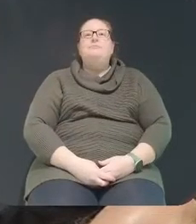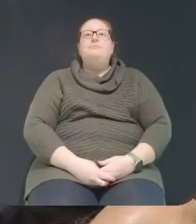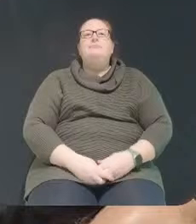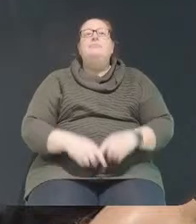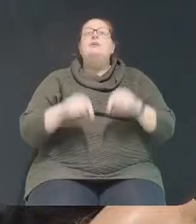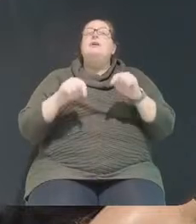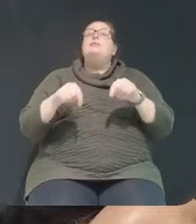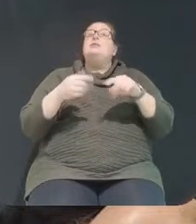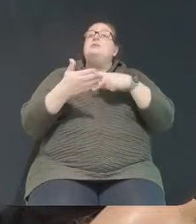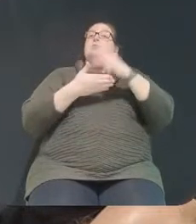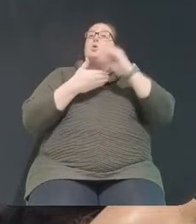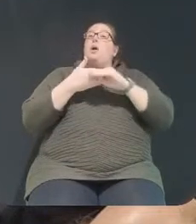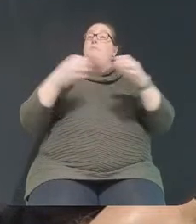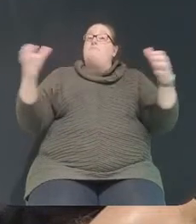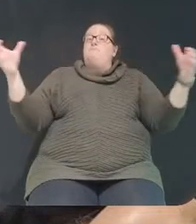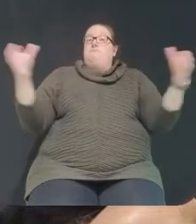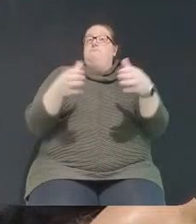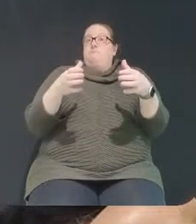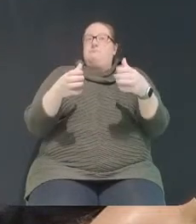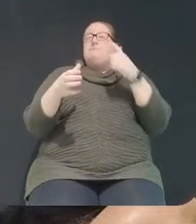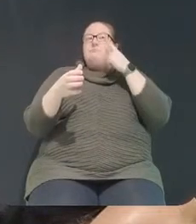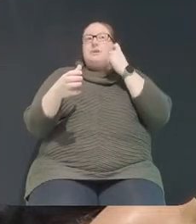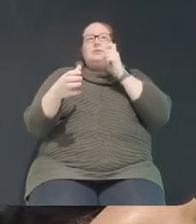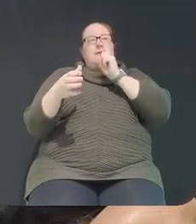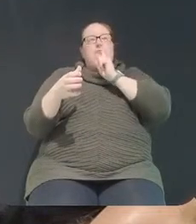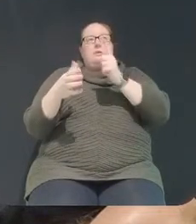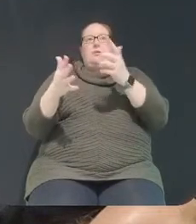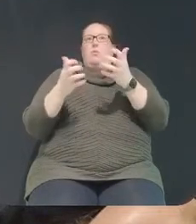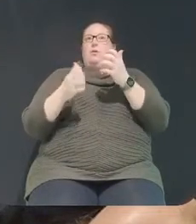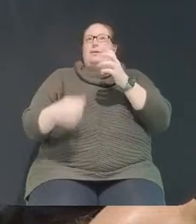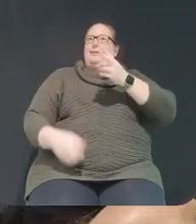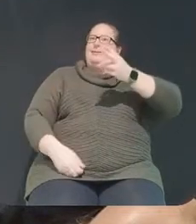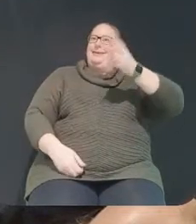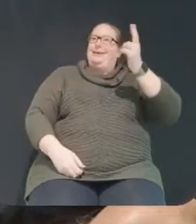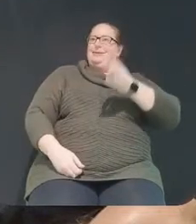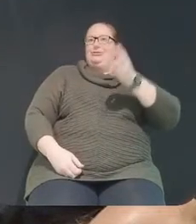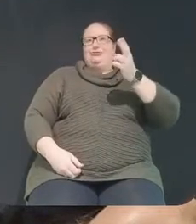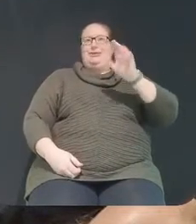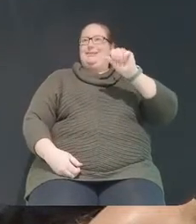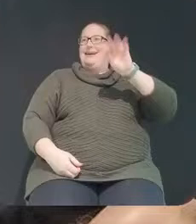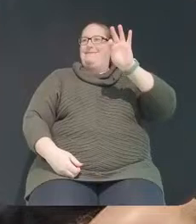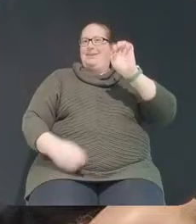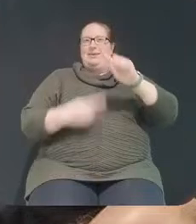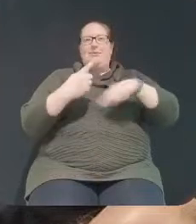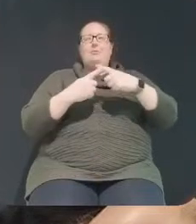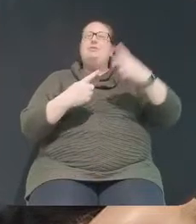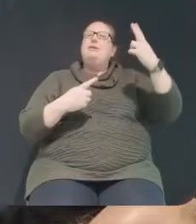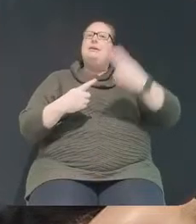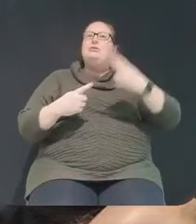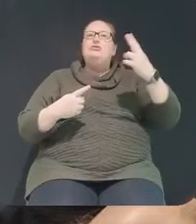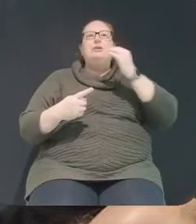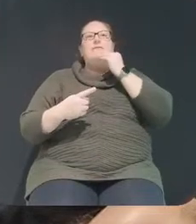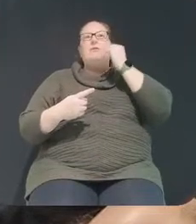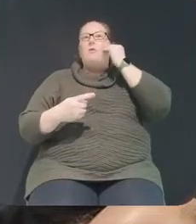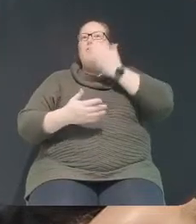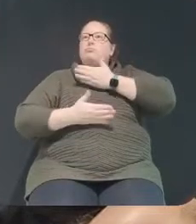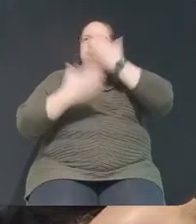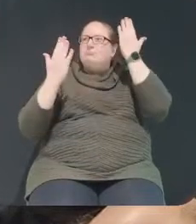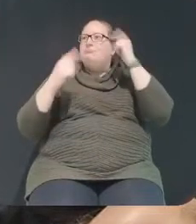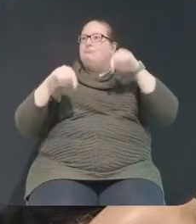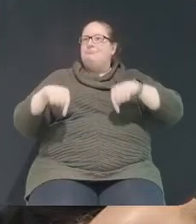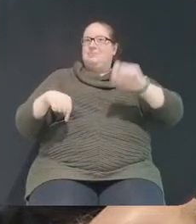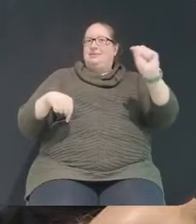came together because I really wanted to do a program, a history cafe, on the history of homelessness in Seattle and how